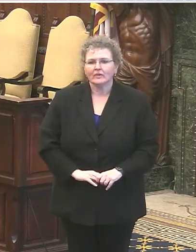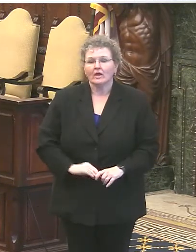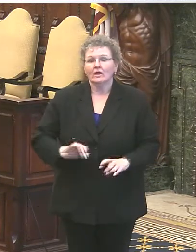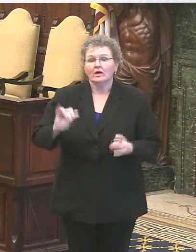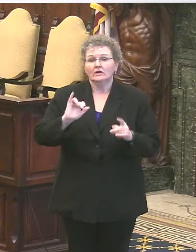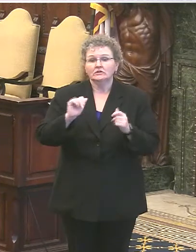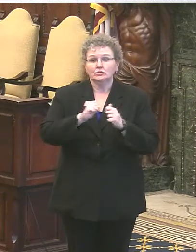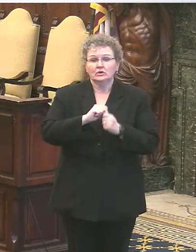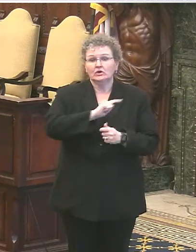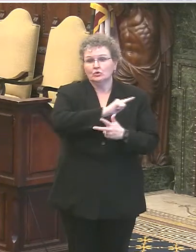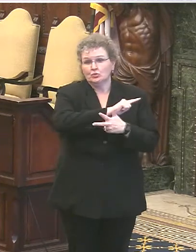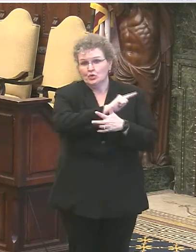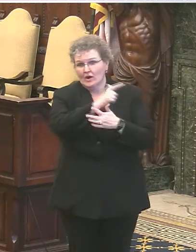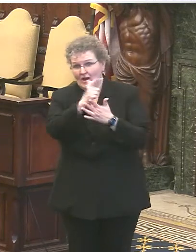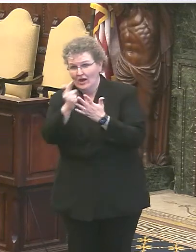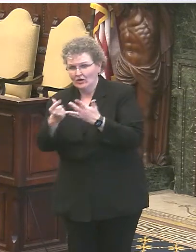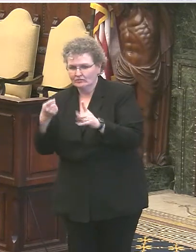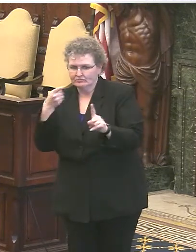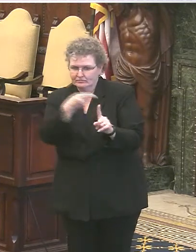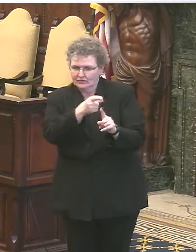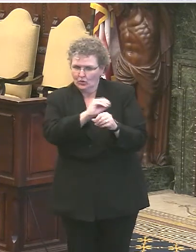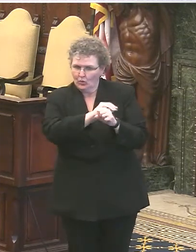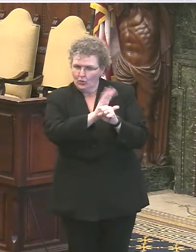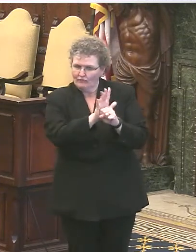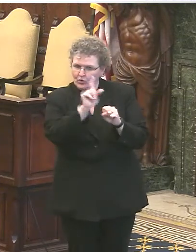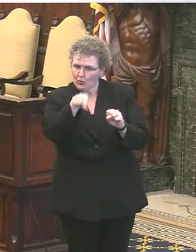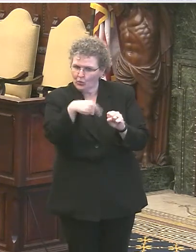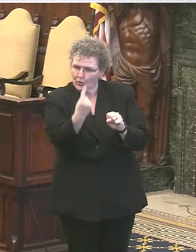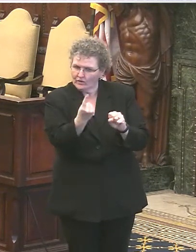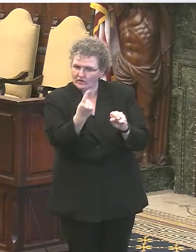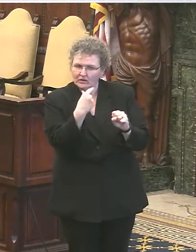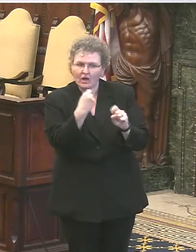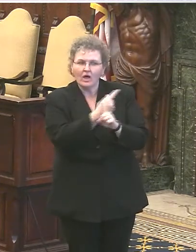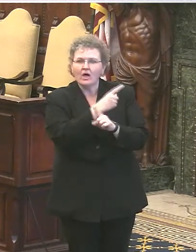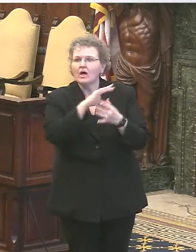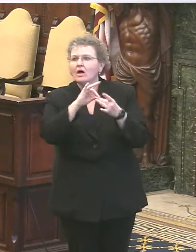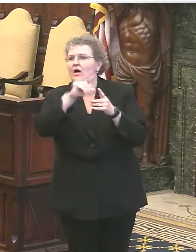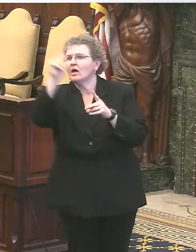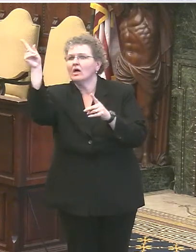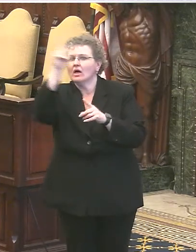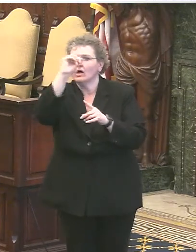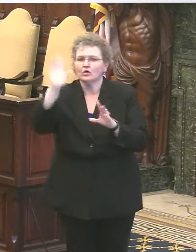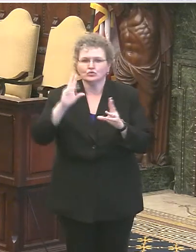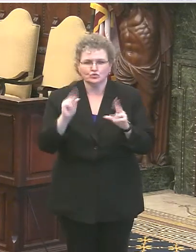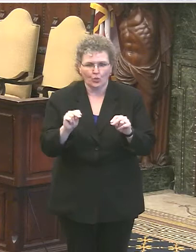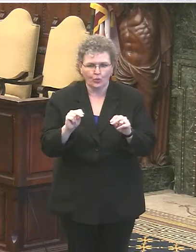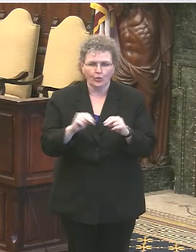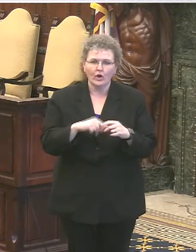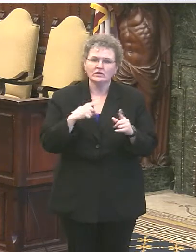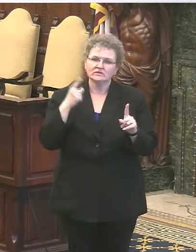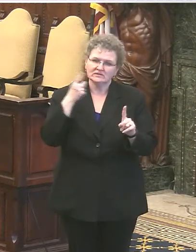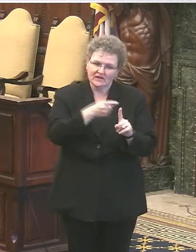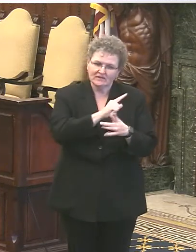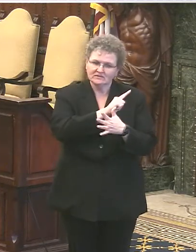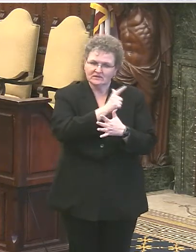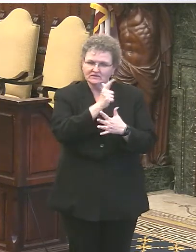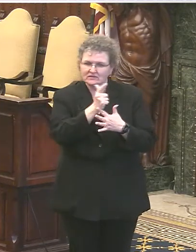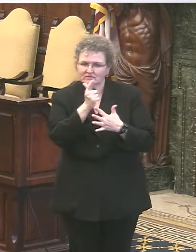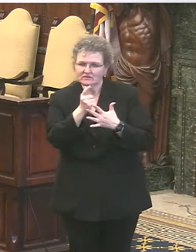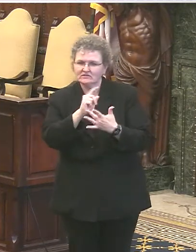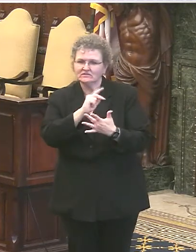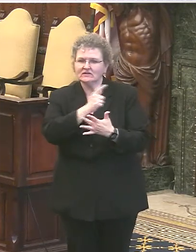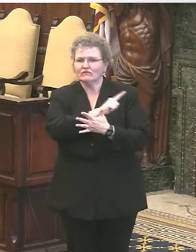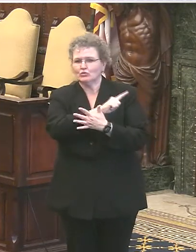is limited to questions on the topic of COVID-19. If we have time, we'll do a second round and then open it up to